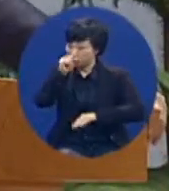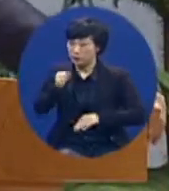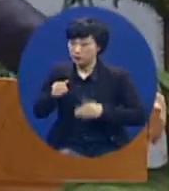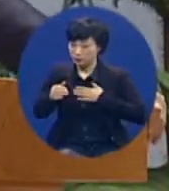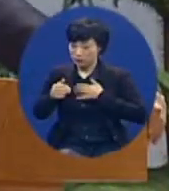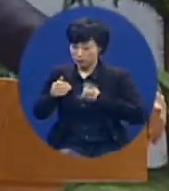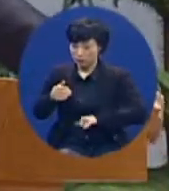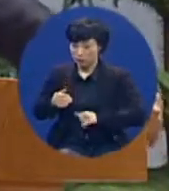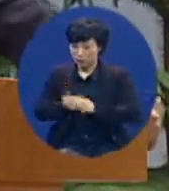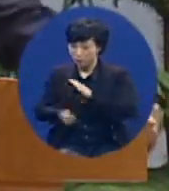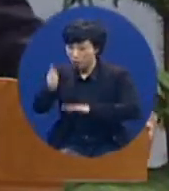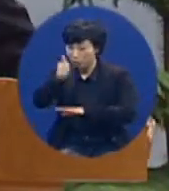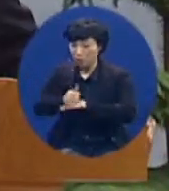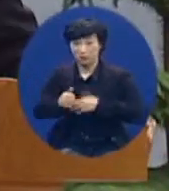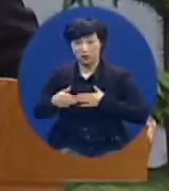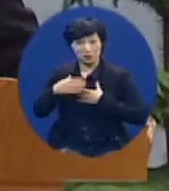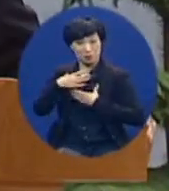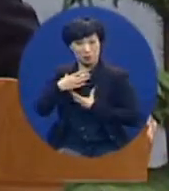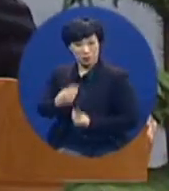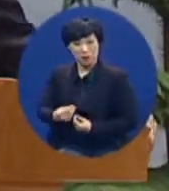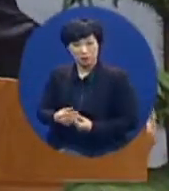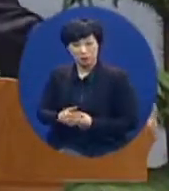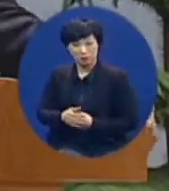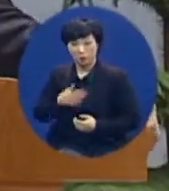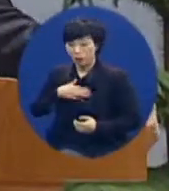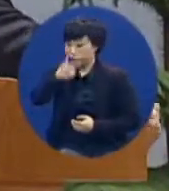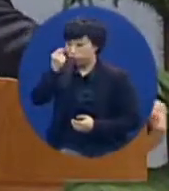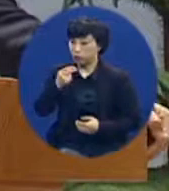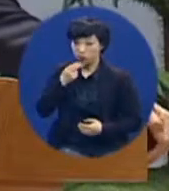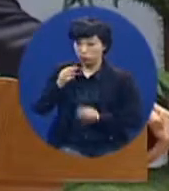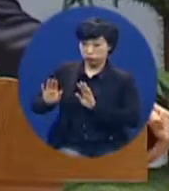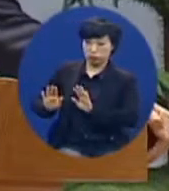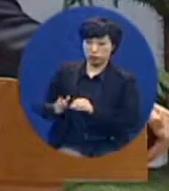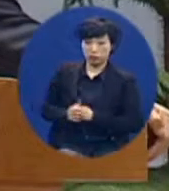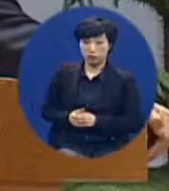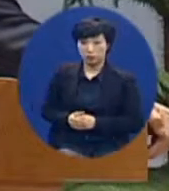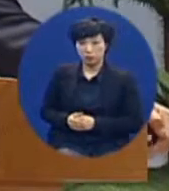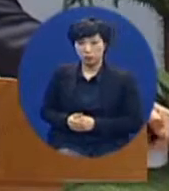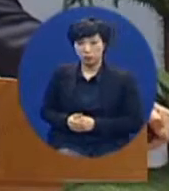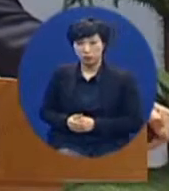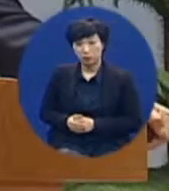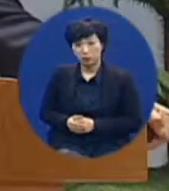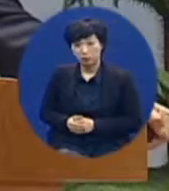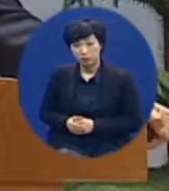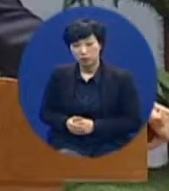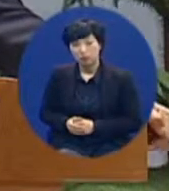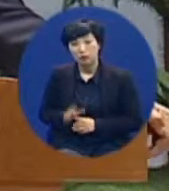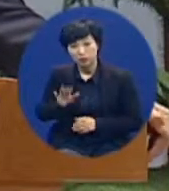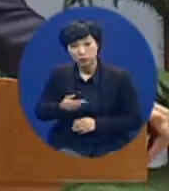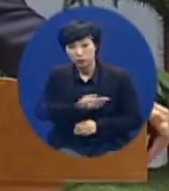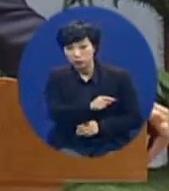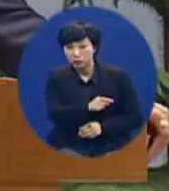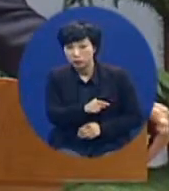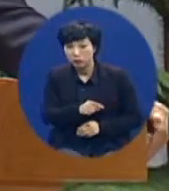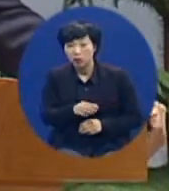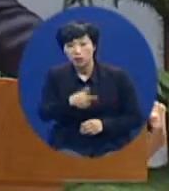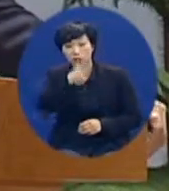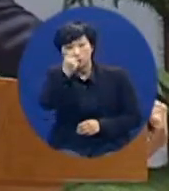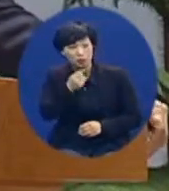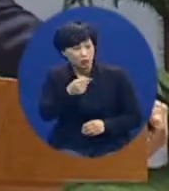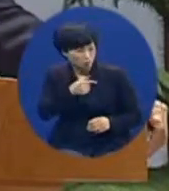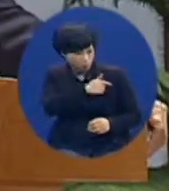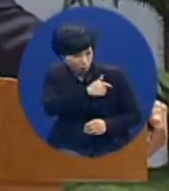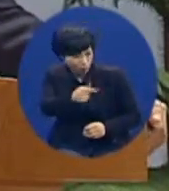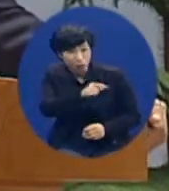stay in peace. So now you have nothing to worry about. However, in fact, they lack